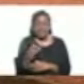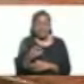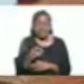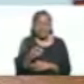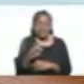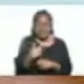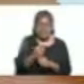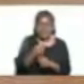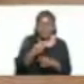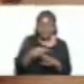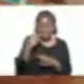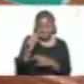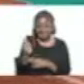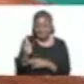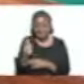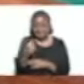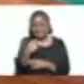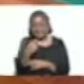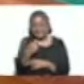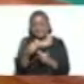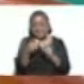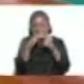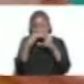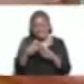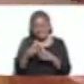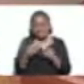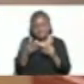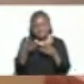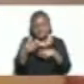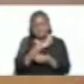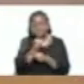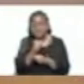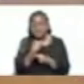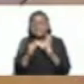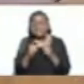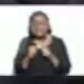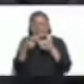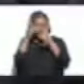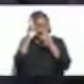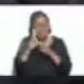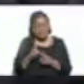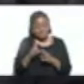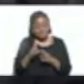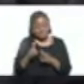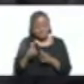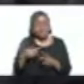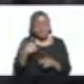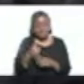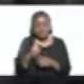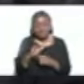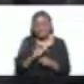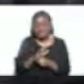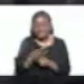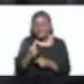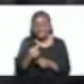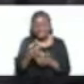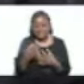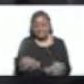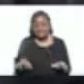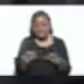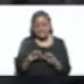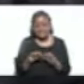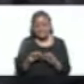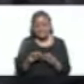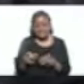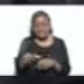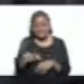its shortcomings, remains honorable, effective, and relevant. You'll find that parliament tend to right itself. You'll find that